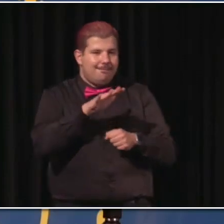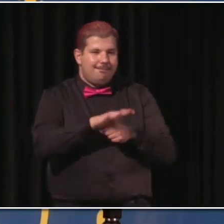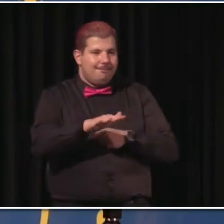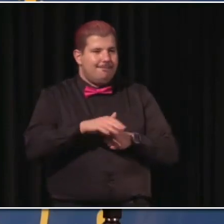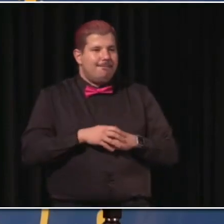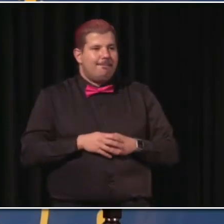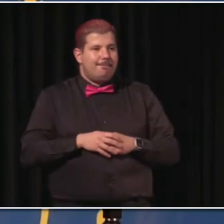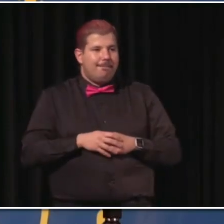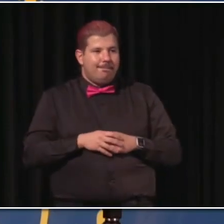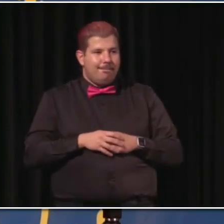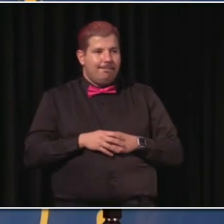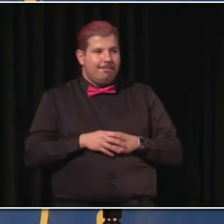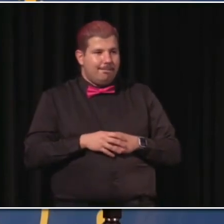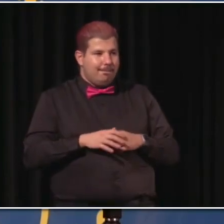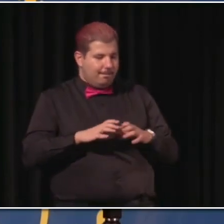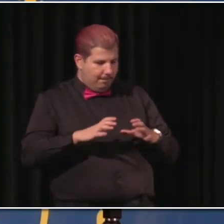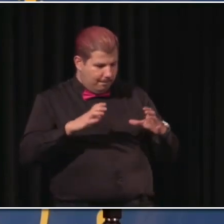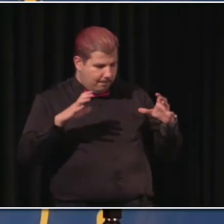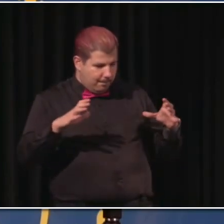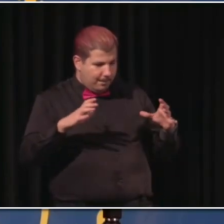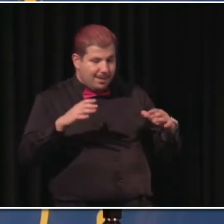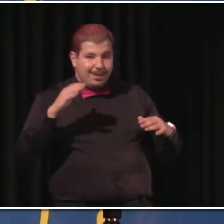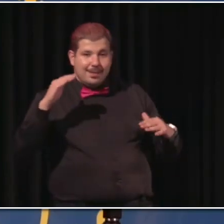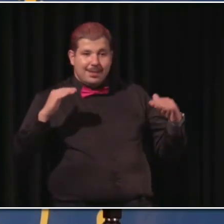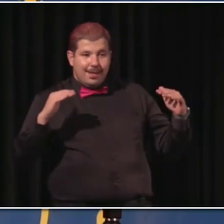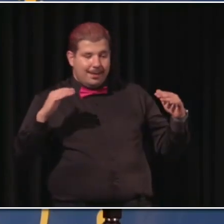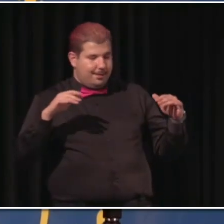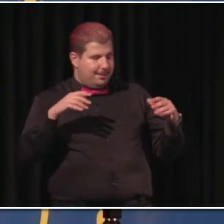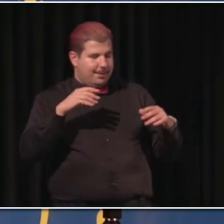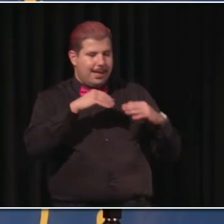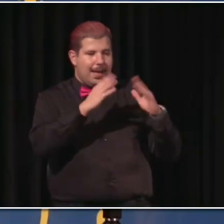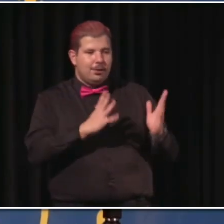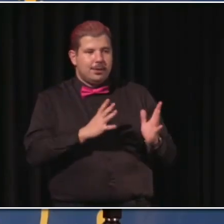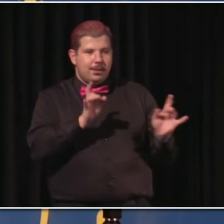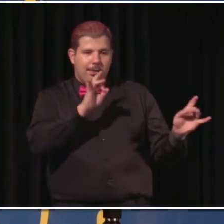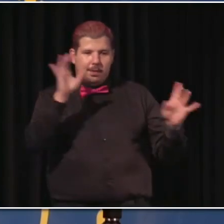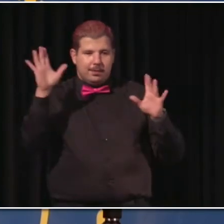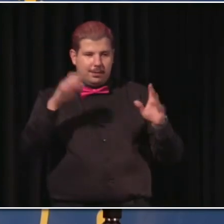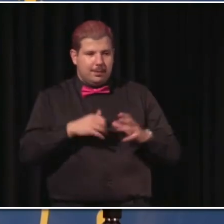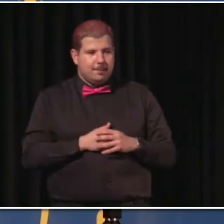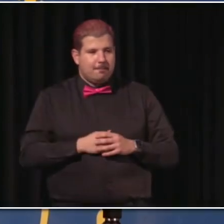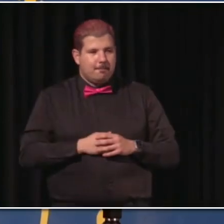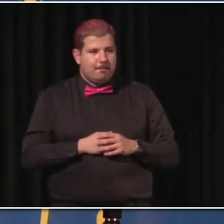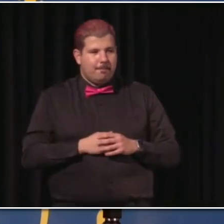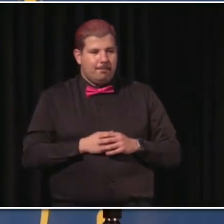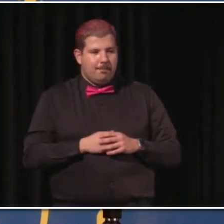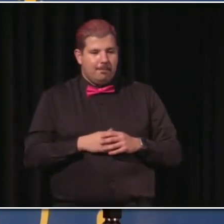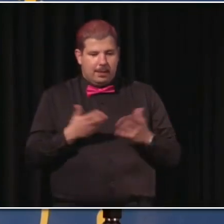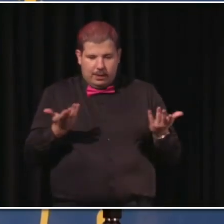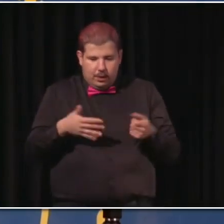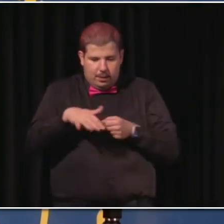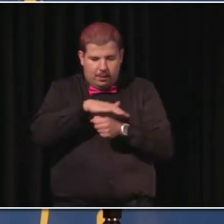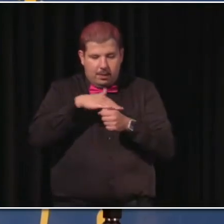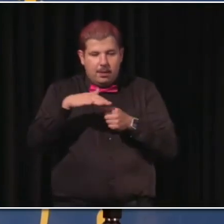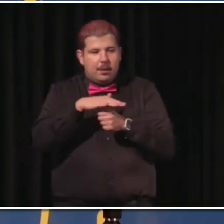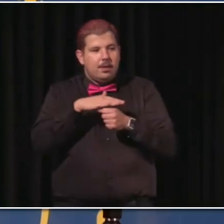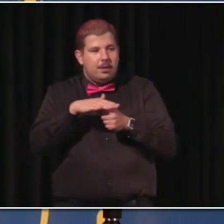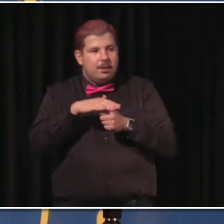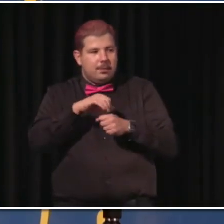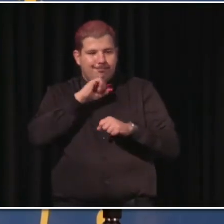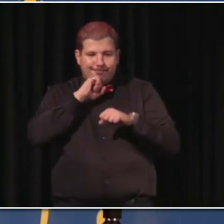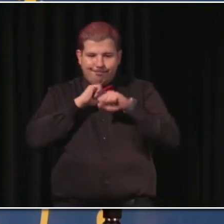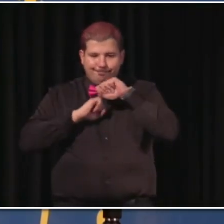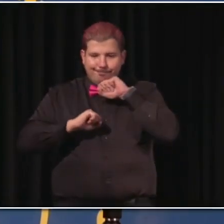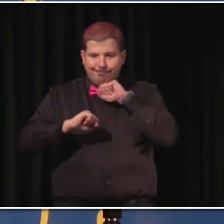for the scope and scale of our housing crisis. Here in our region, we're bearing the brunt of